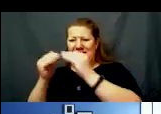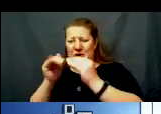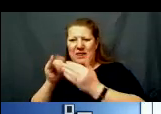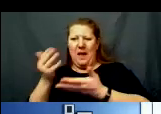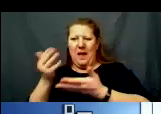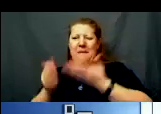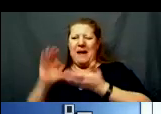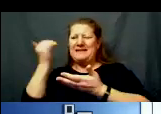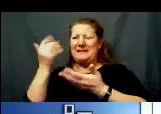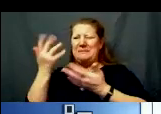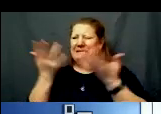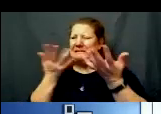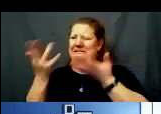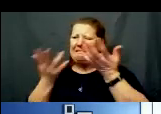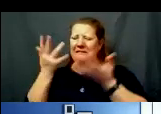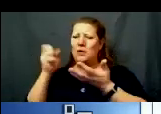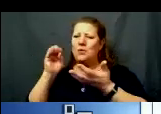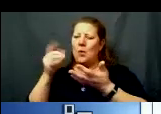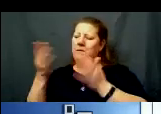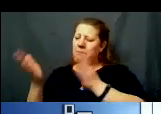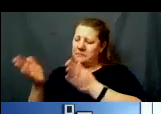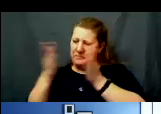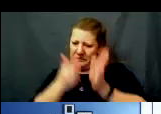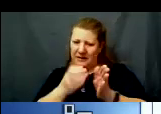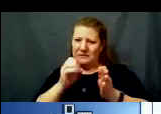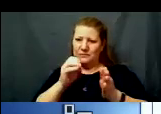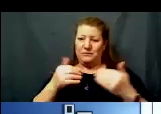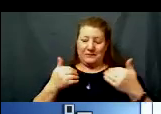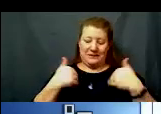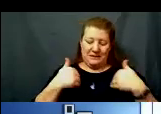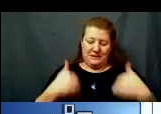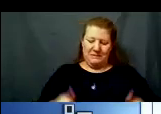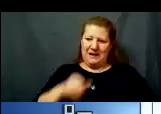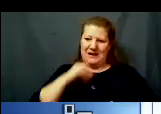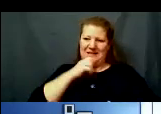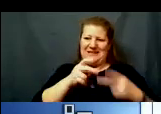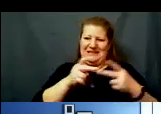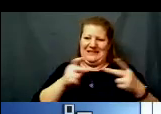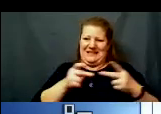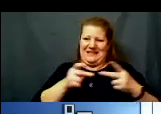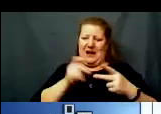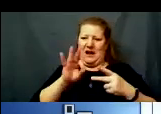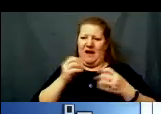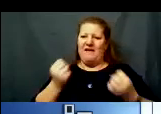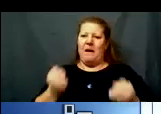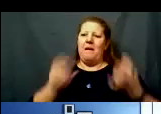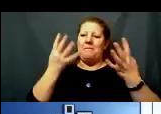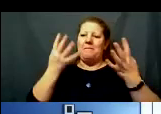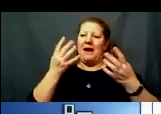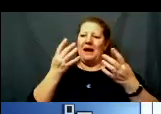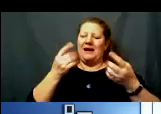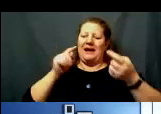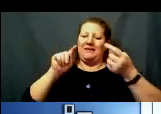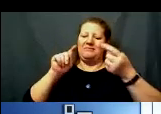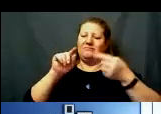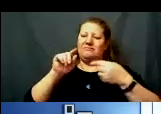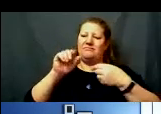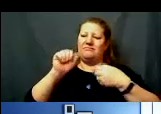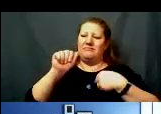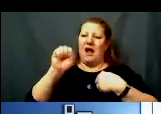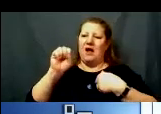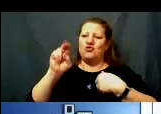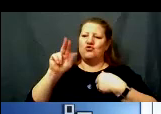folks. So let's do that. The body is a site of many, many an assault. I mentioned this already with respect